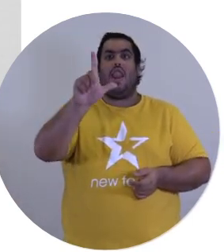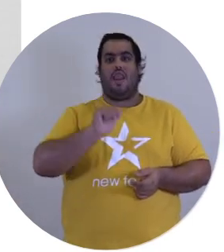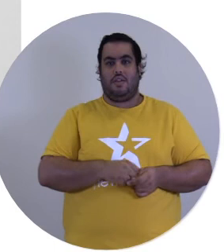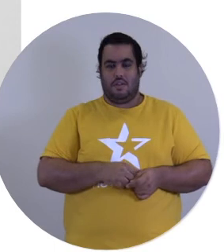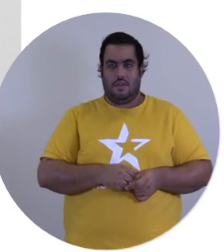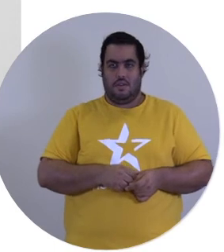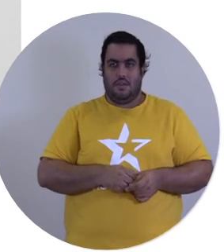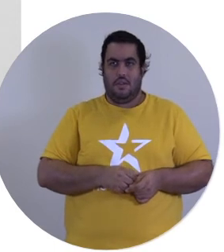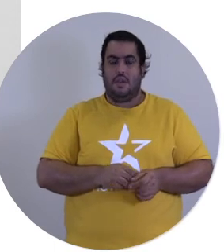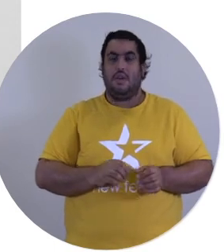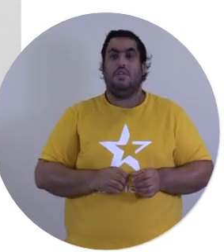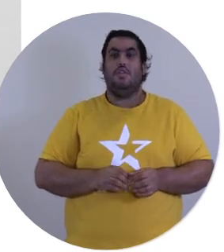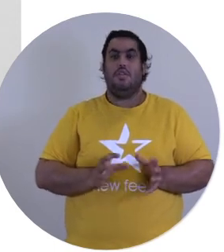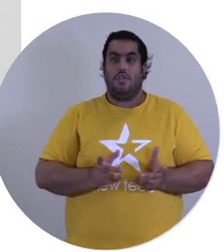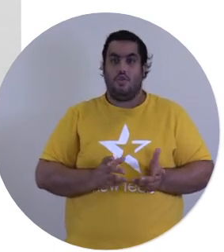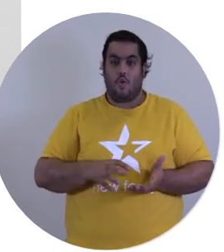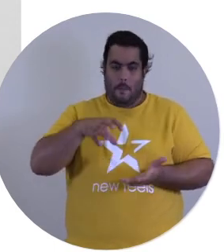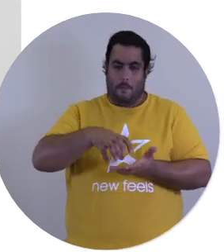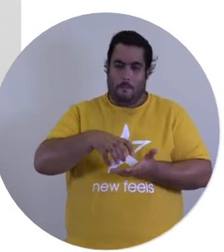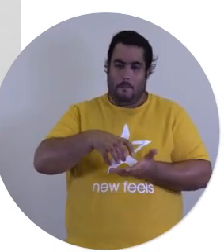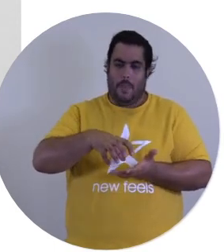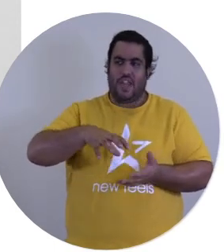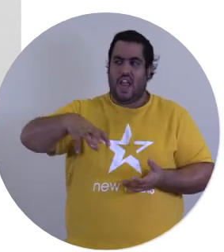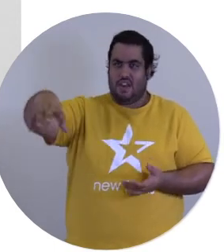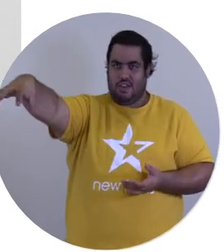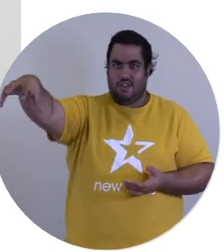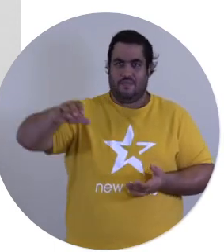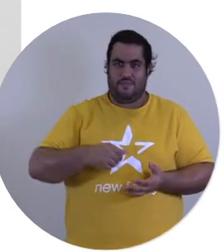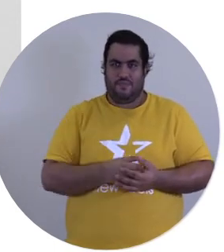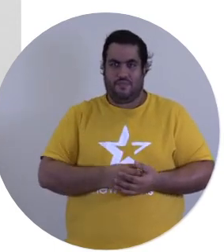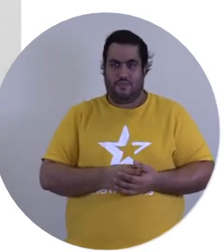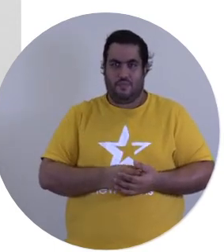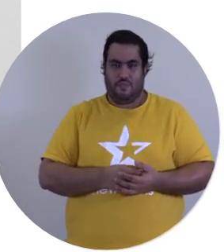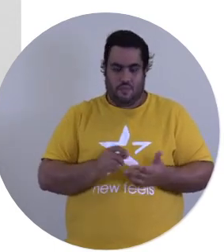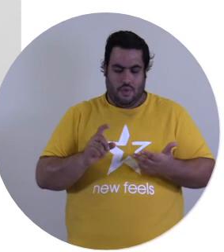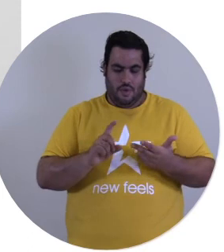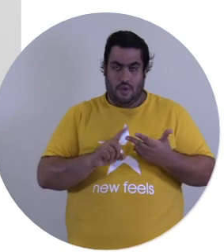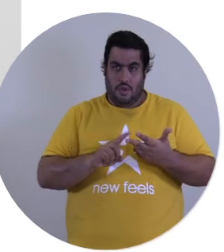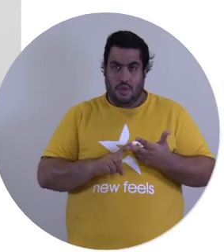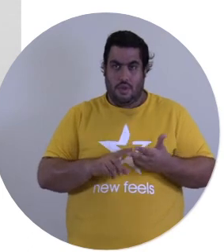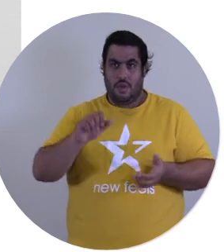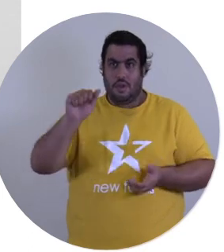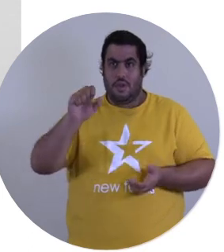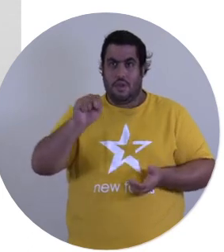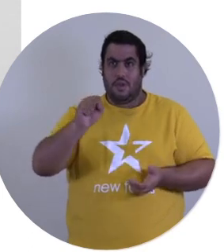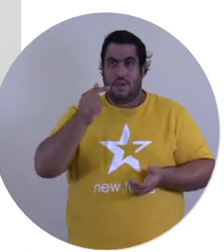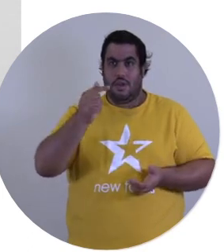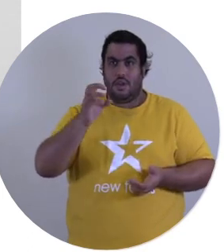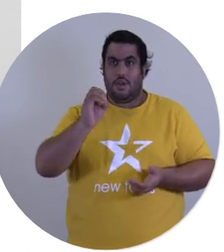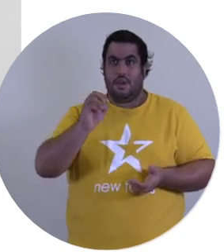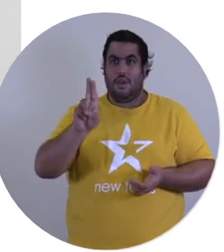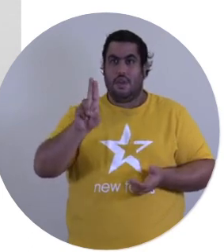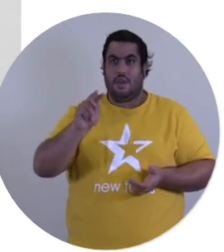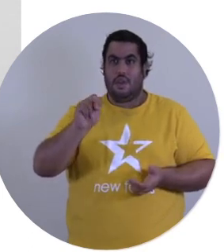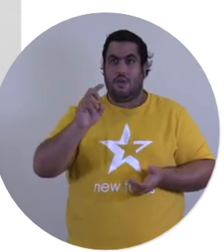which means shocked or surprised. I was astounded by the beauty of the landscape. And we have the